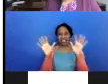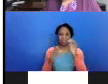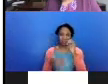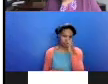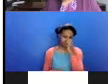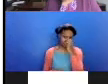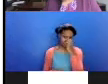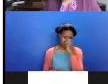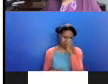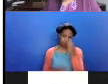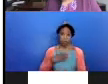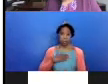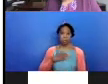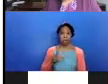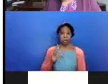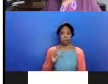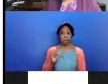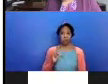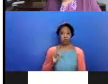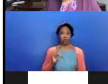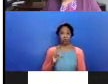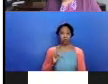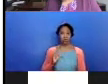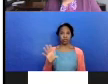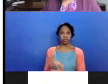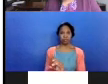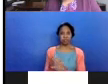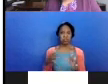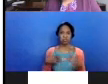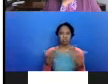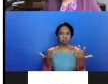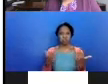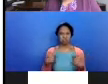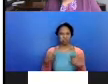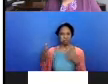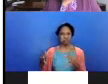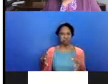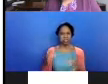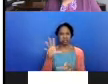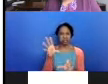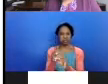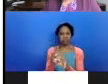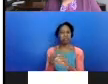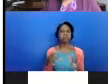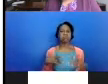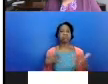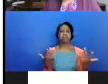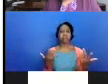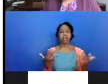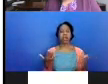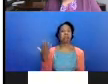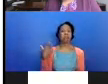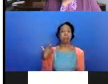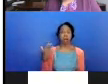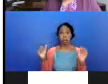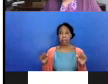When I first started this work, I never would have thought about restorative justice being a possibility. Like, it really